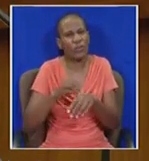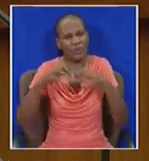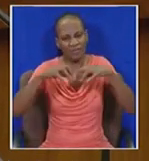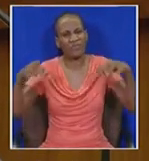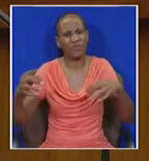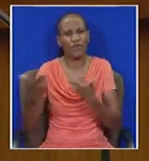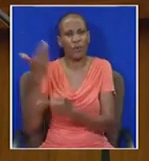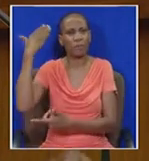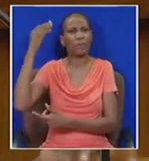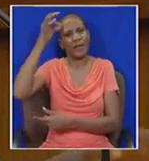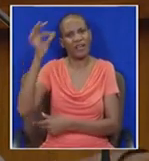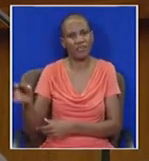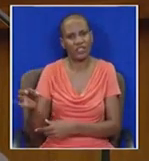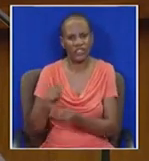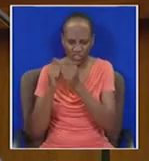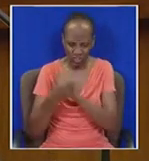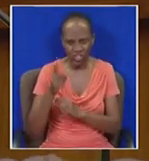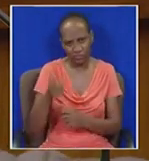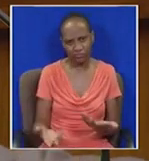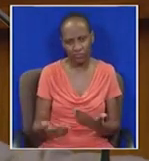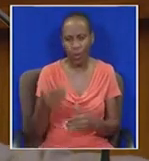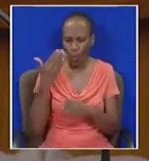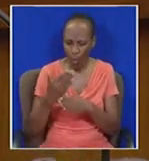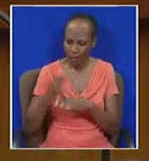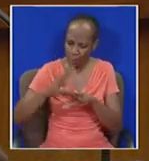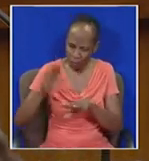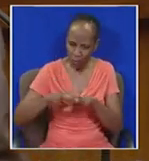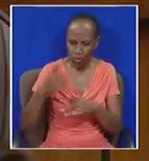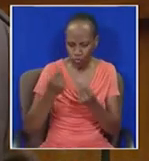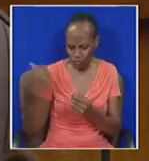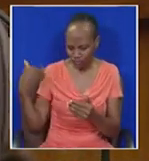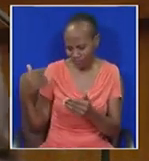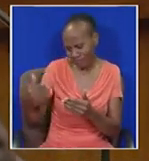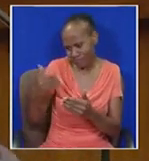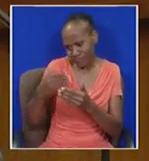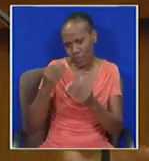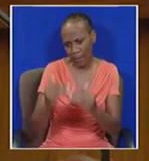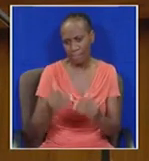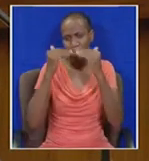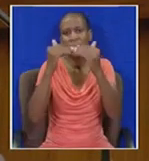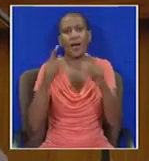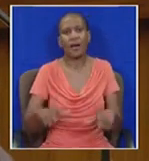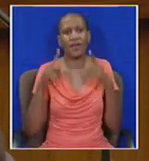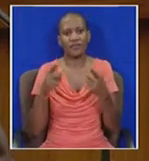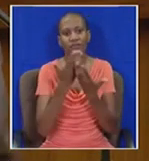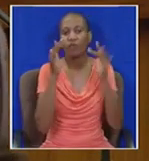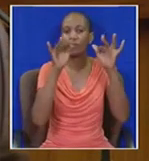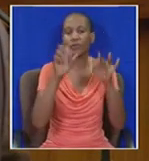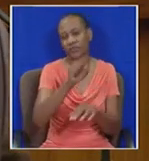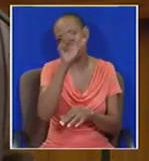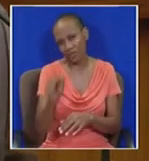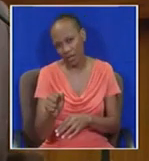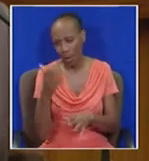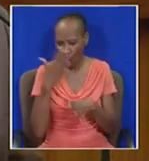colonialism. A lot has been done in word and deed in improving the lives of our people. This